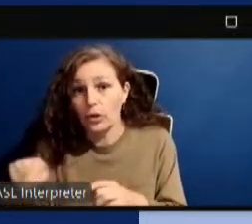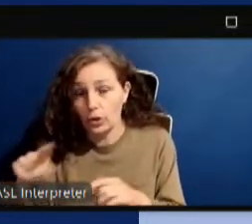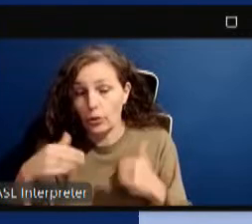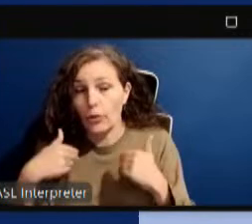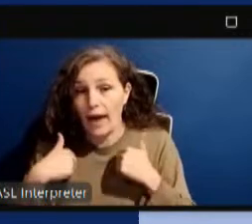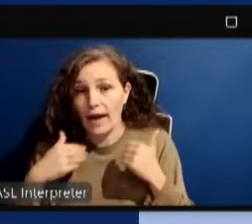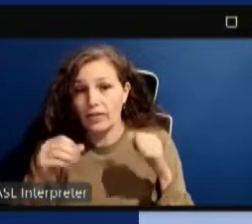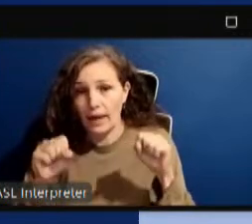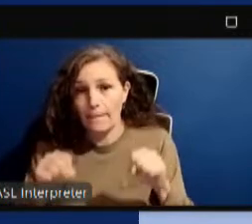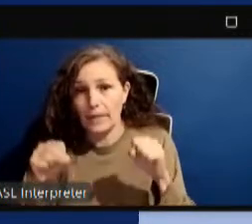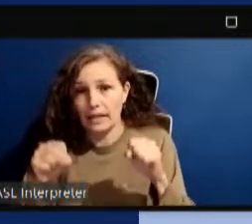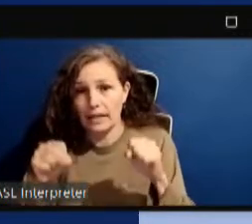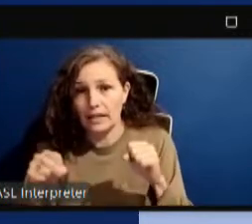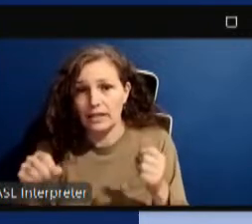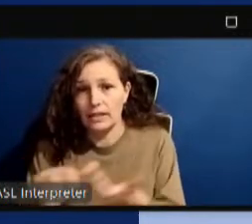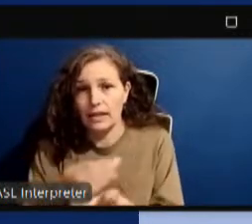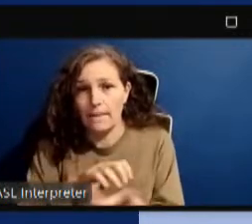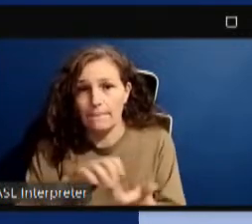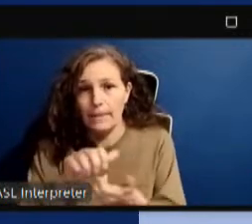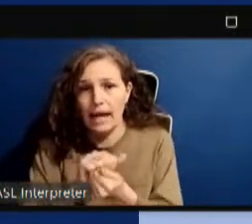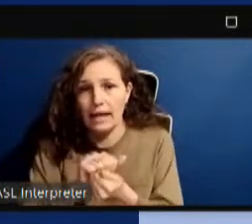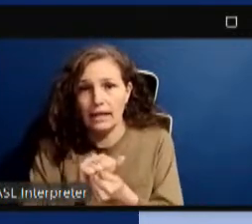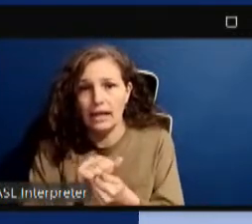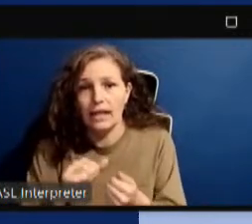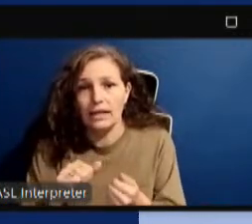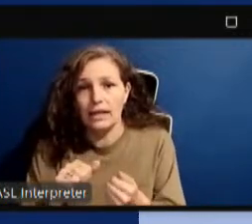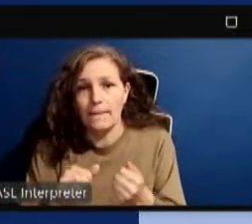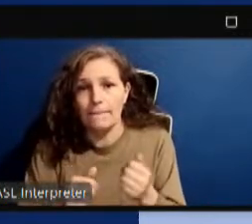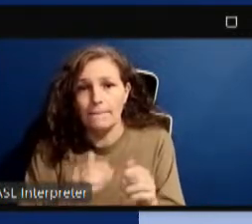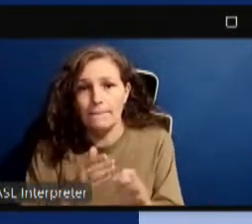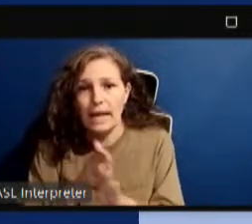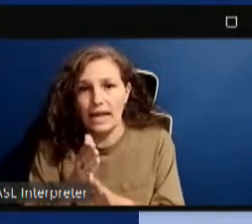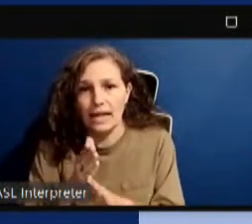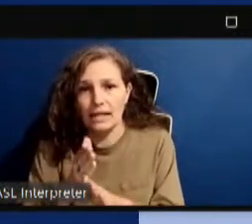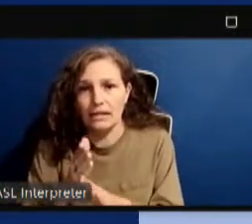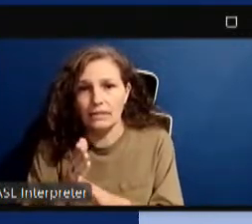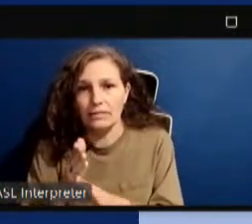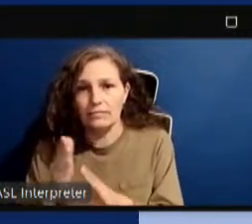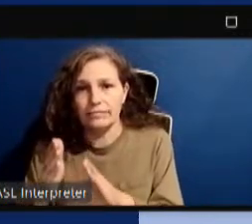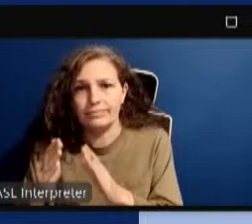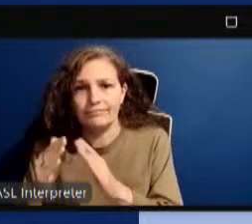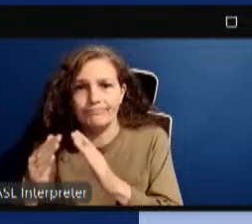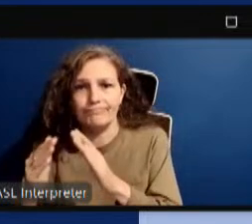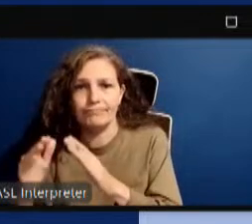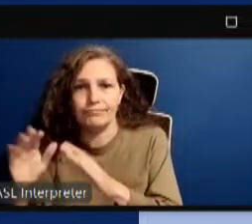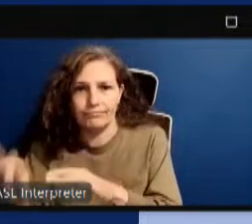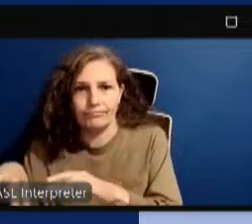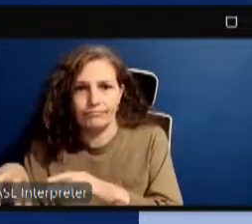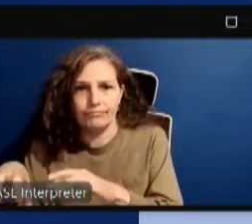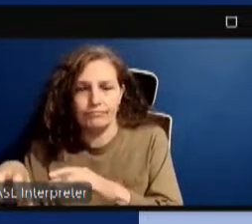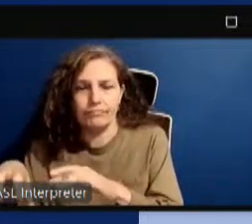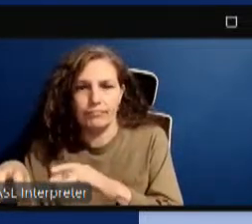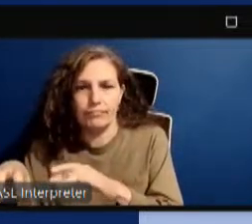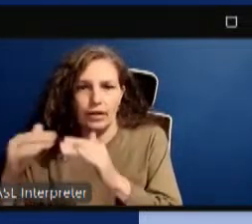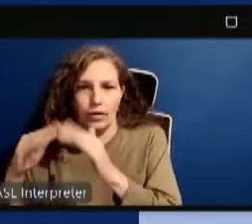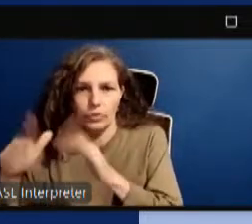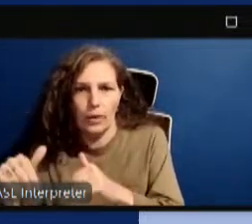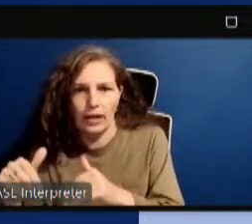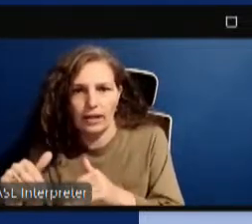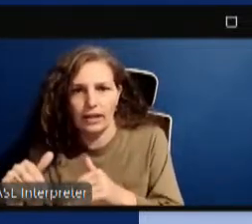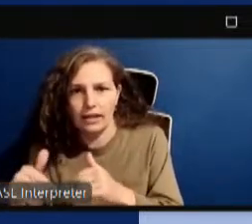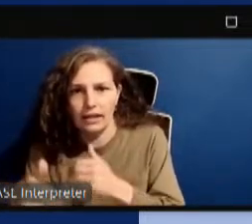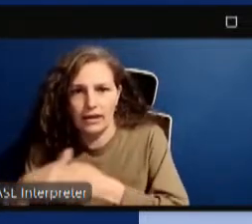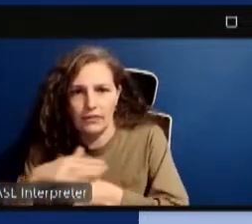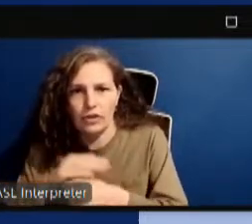ability to combine your main dwelling coverage and your additional dwelling or structured coverage to help with the rebuild process. And yeah,